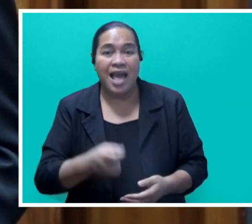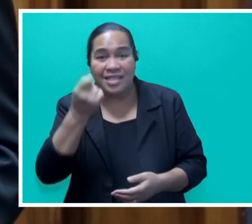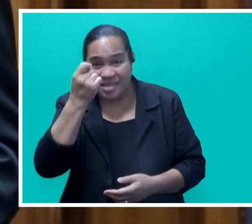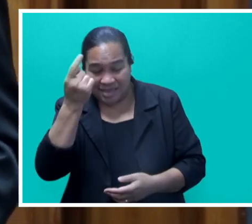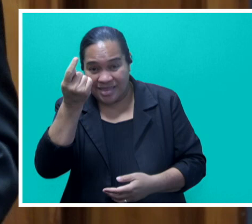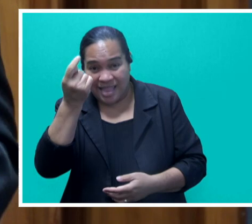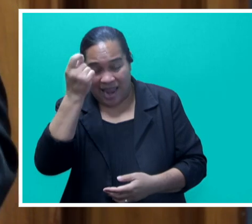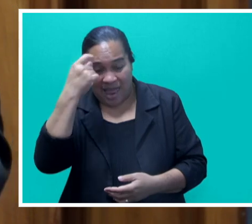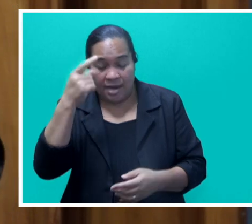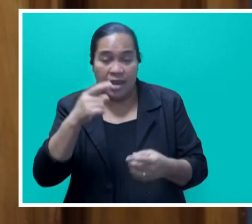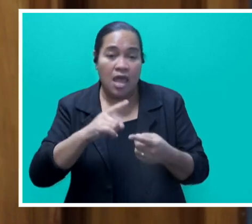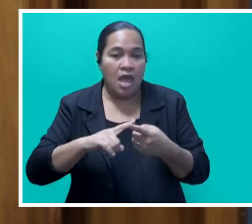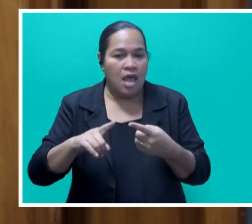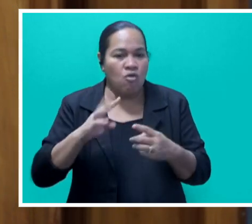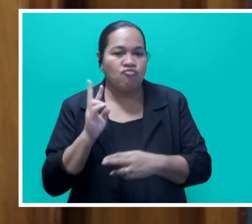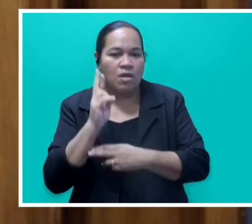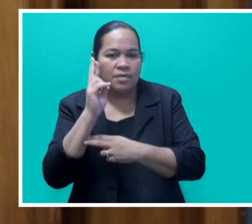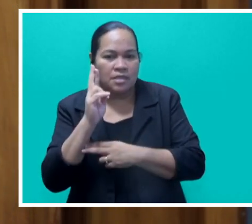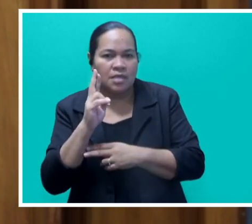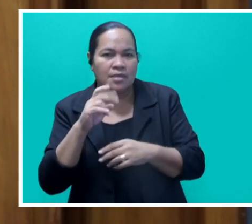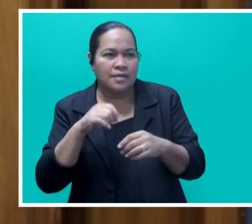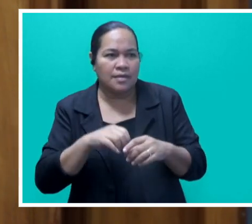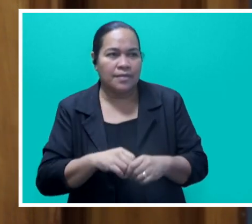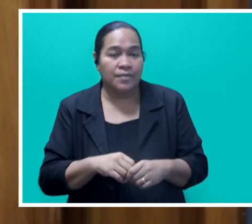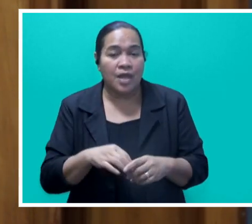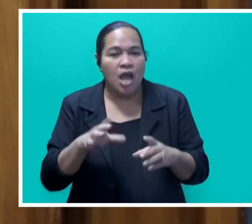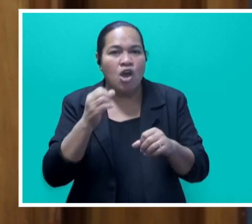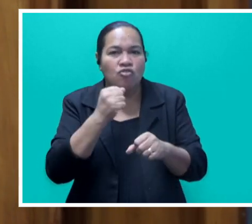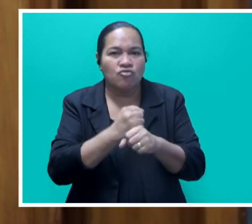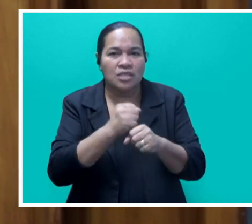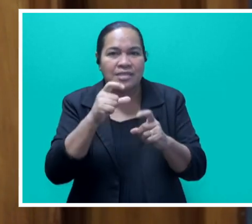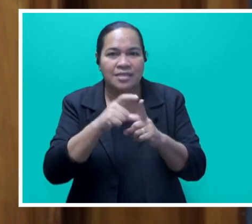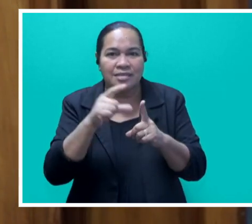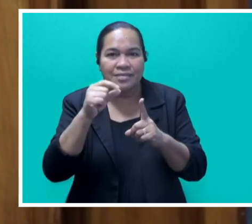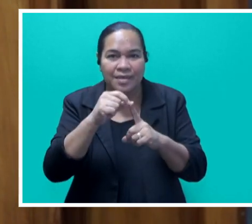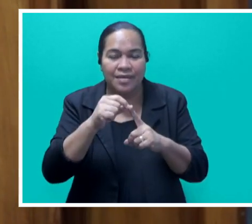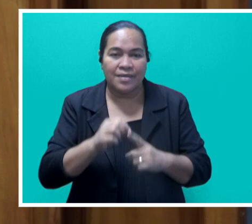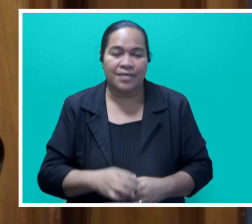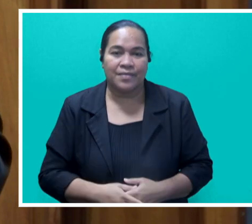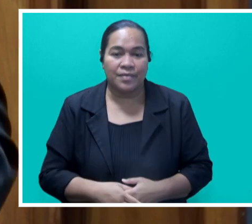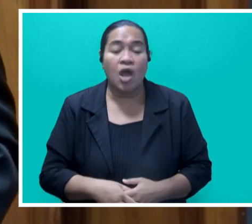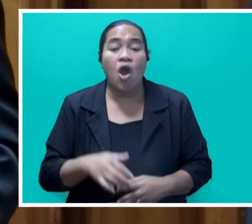40% of the world's gross domestic product. It will also